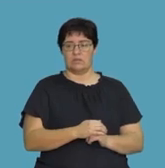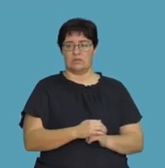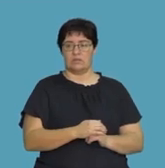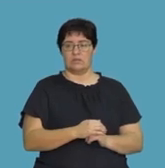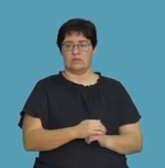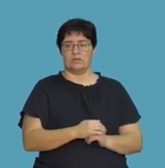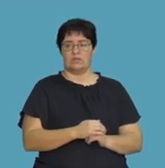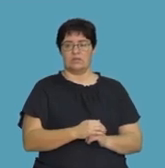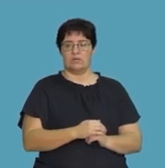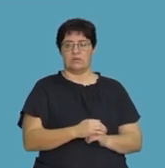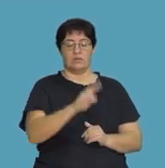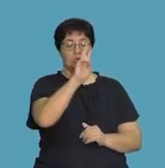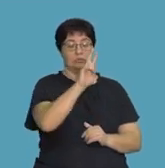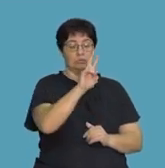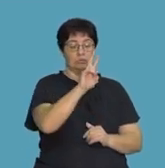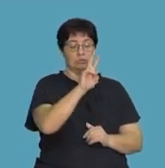it will then give me